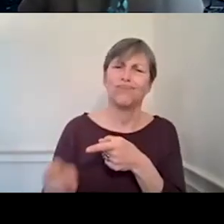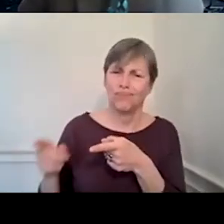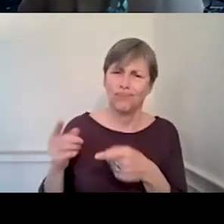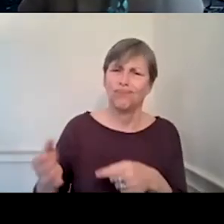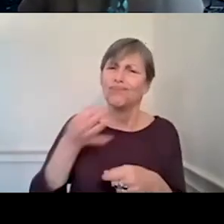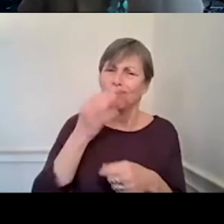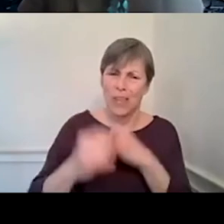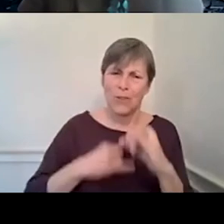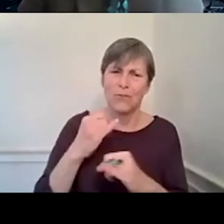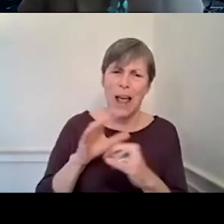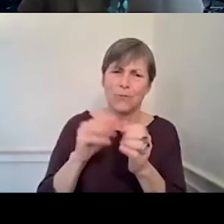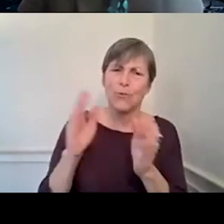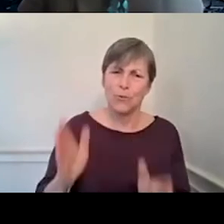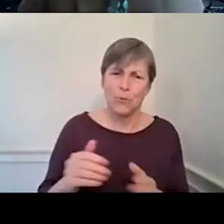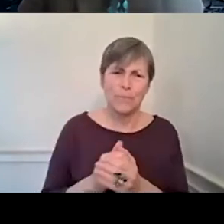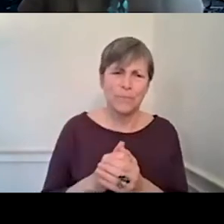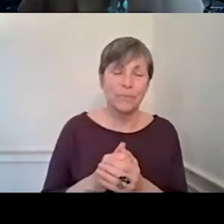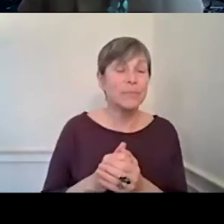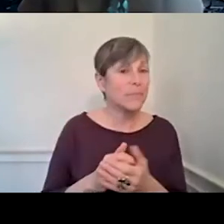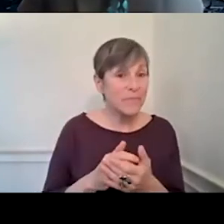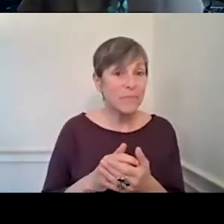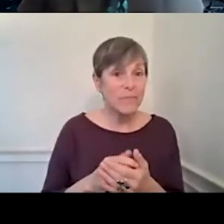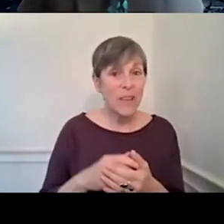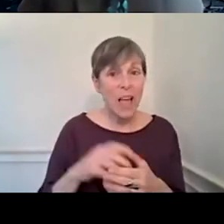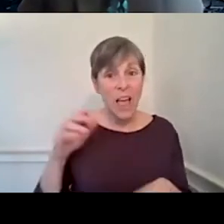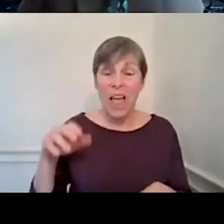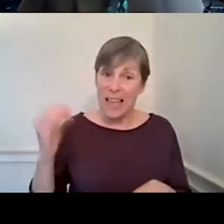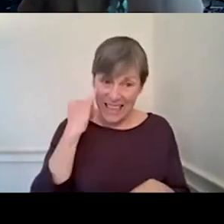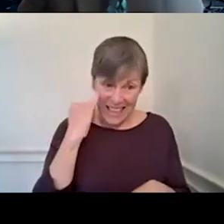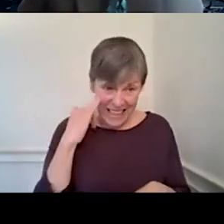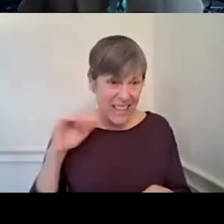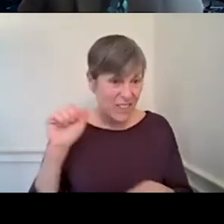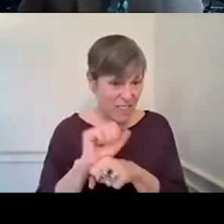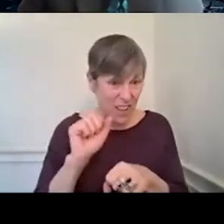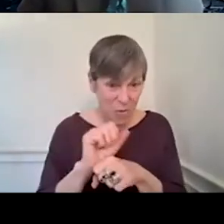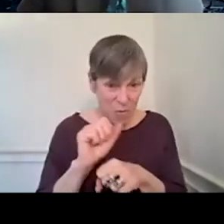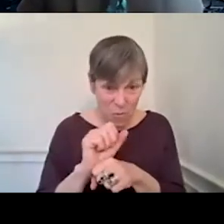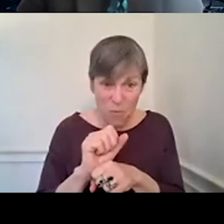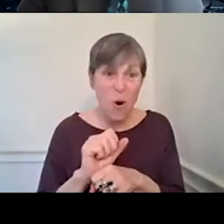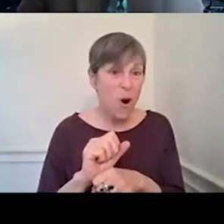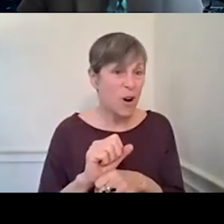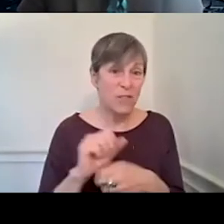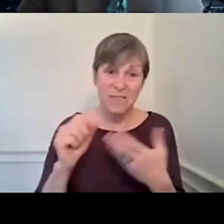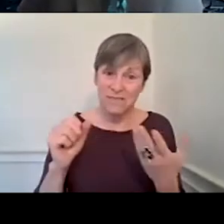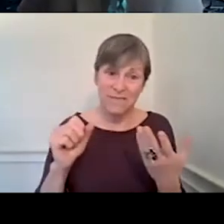student, where at that time, a financial calculator, I would have to work a lot of extra hours at actually Saunders at the basement answering phones and doing